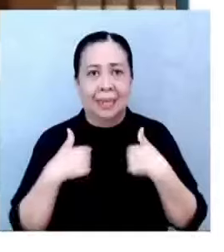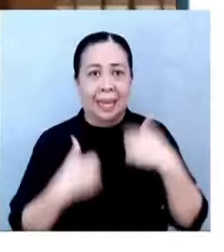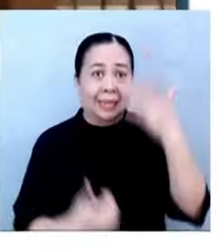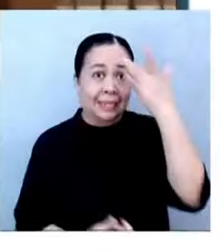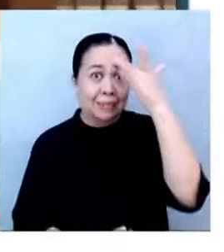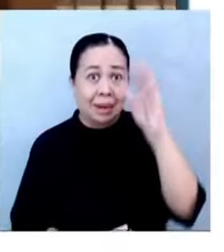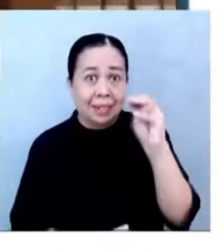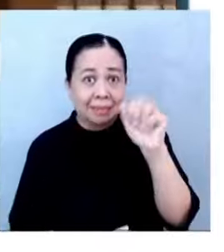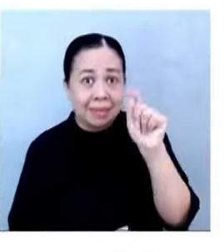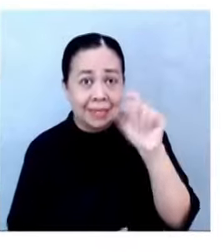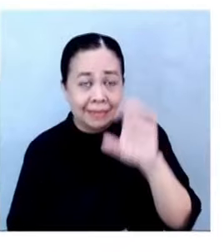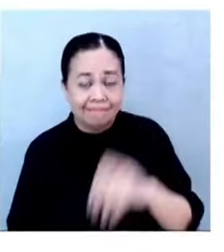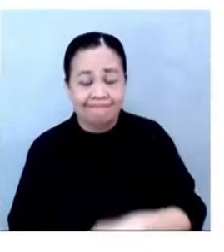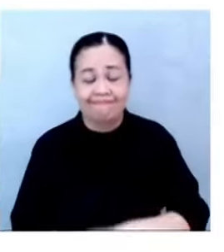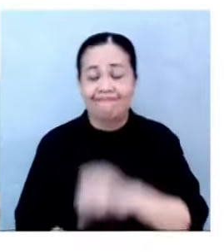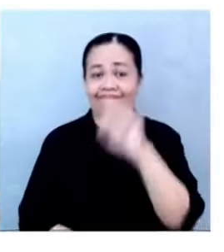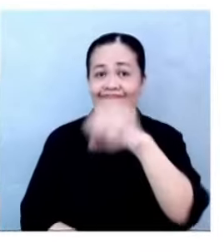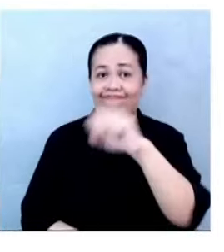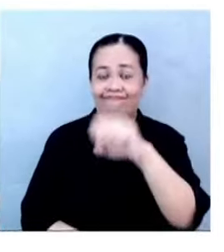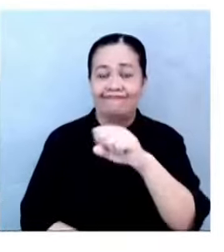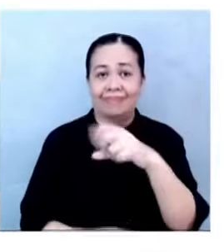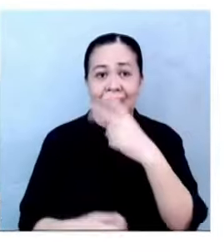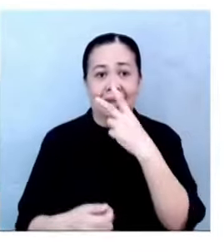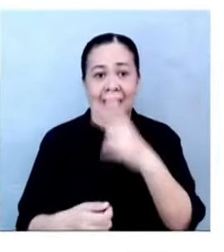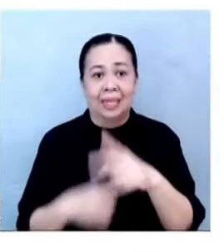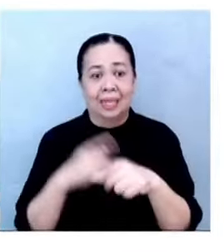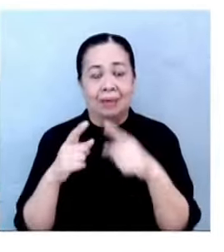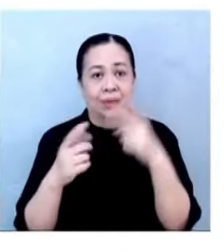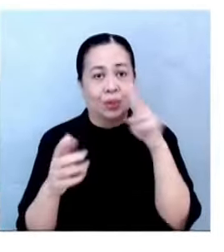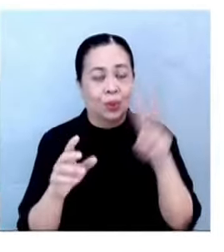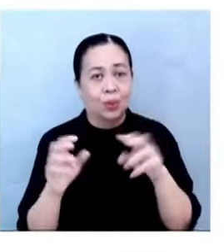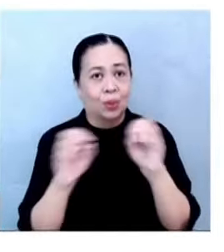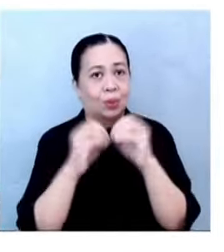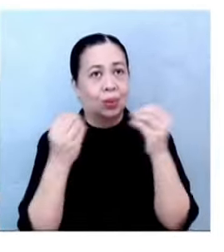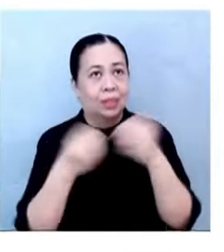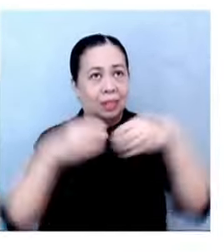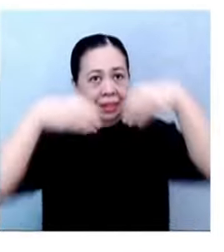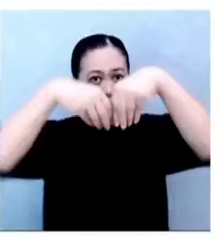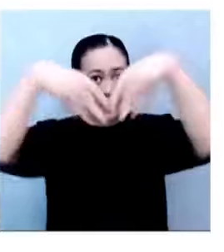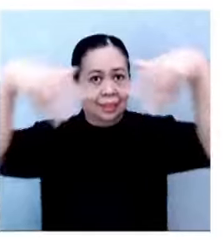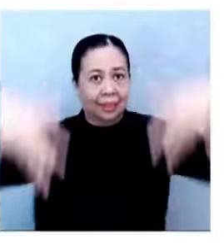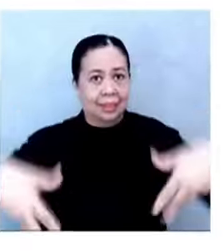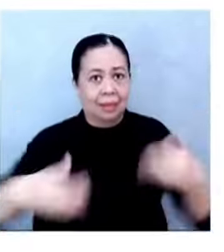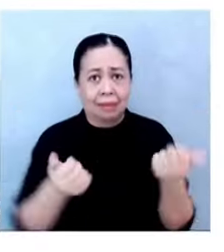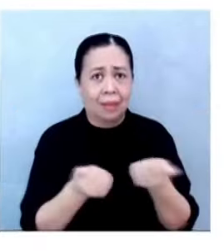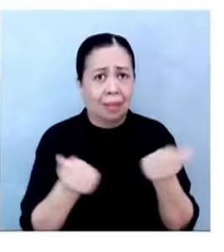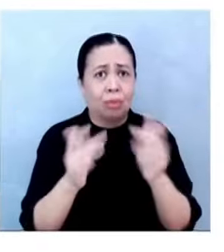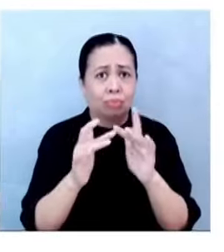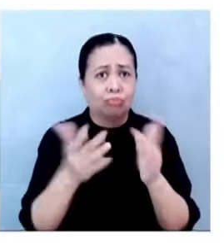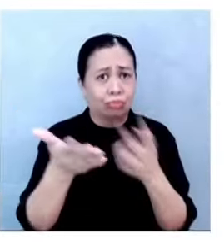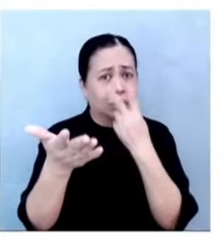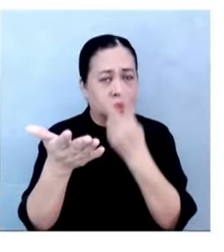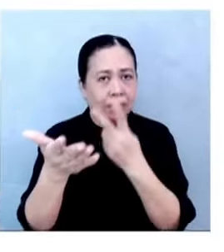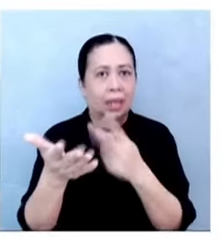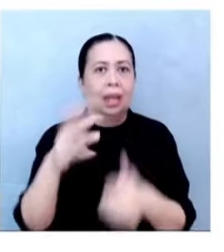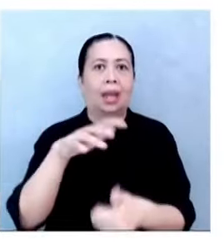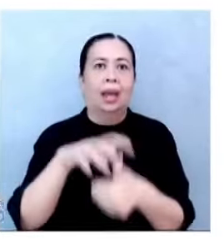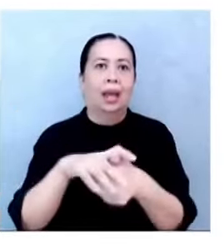Smartmatic? Yes, ma'am. And when you look at the organizational chart, which was available online, it would appear